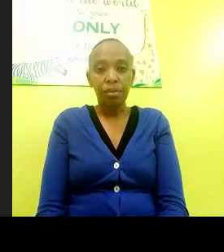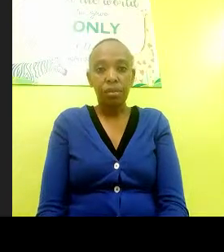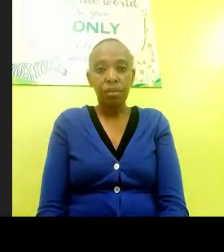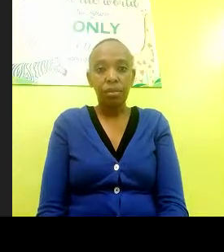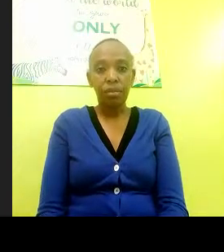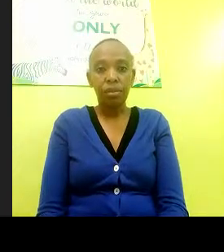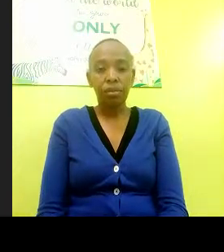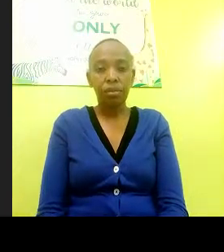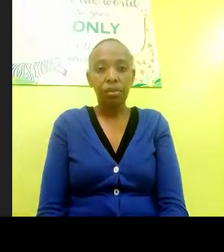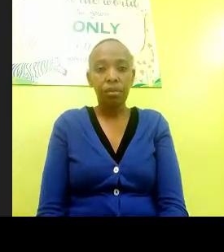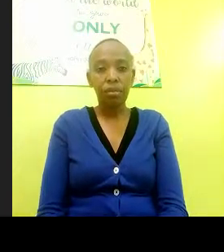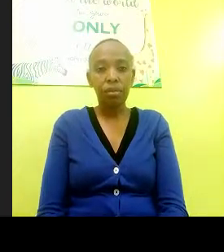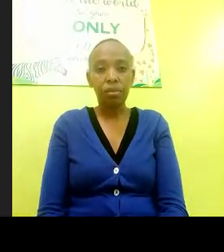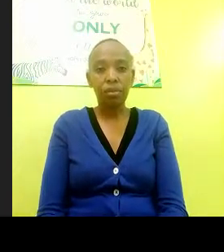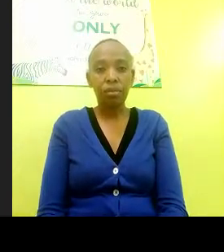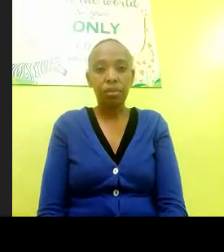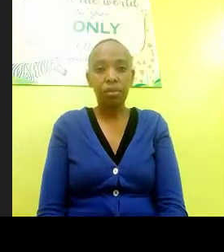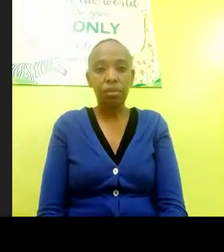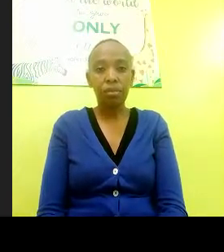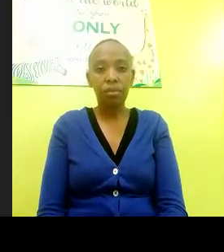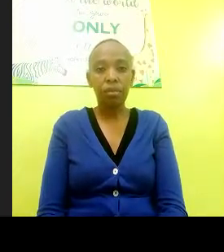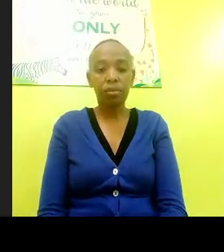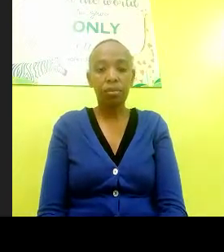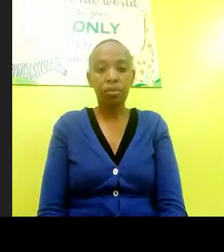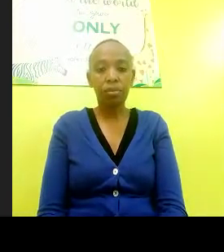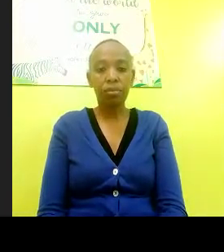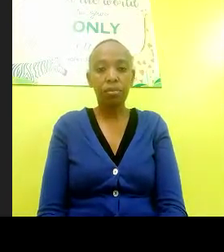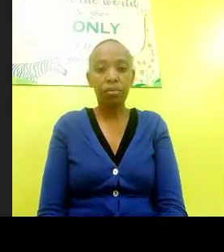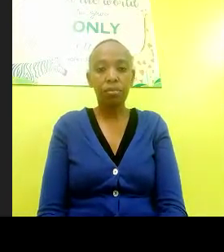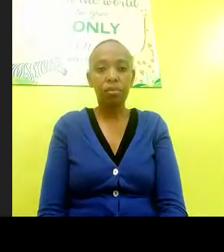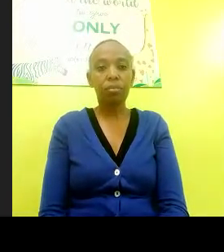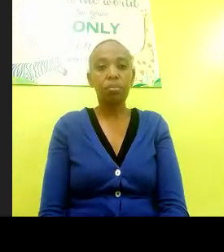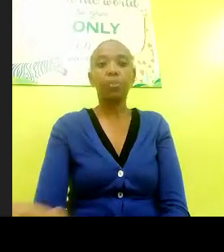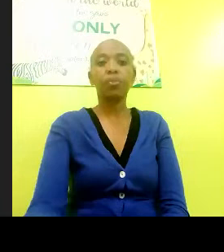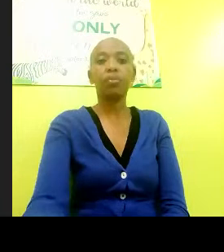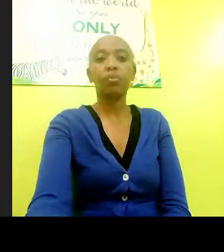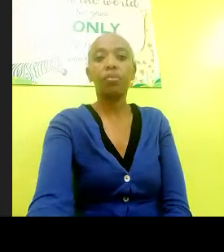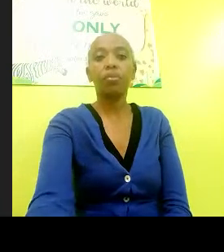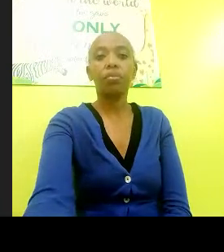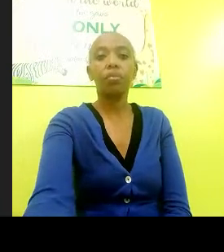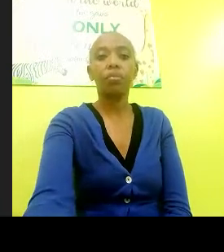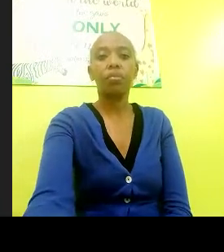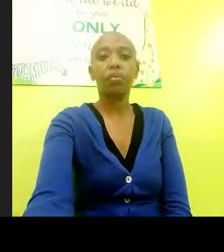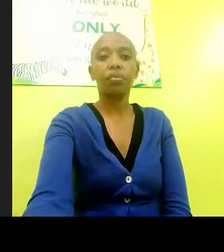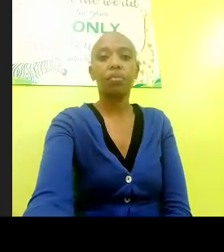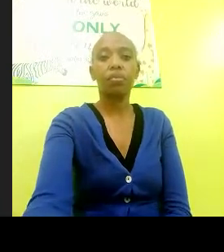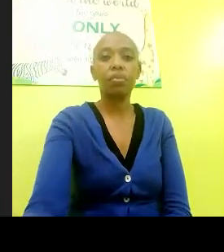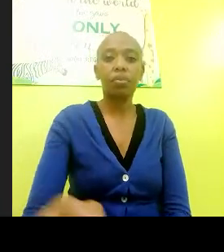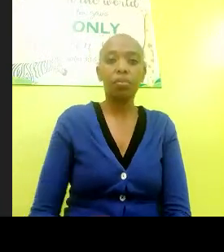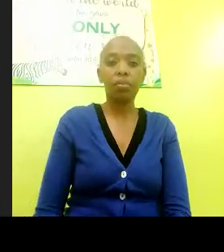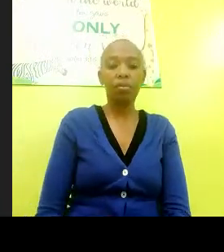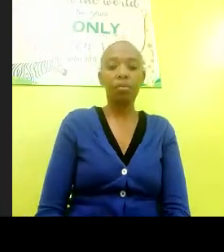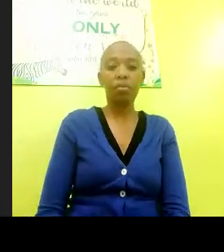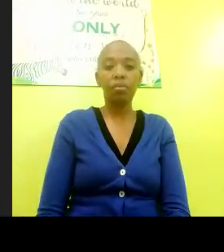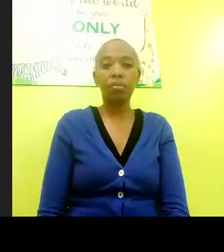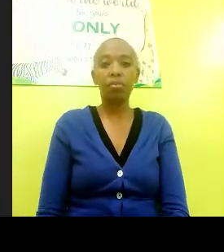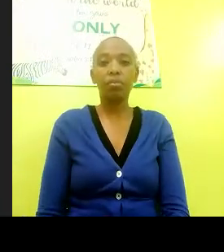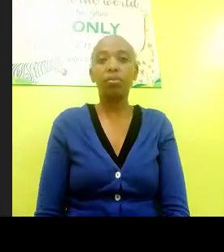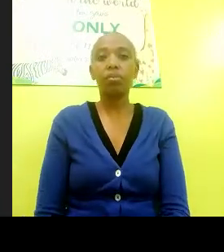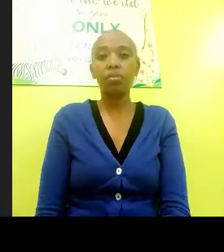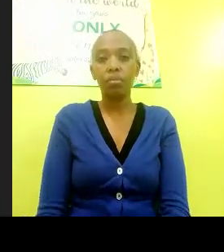look into moving the Portuguese interpretation off to its specific channel so that we don't hear it on the main